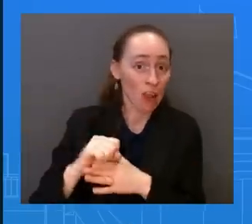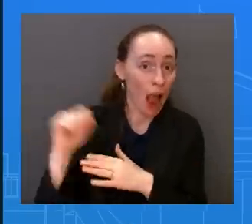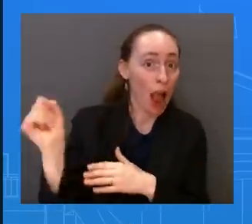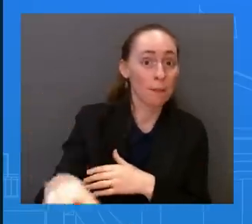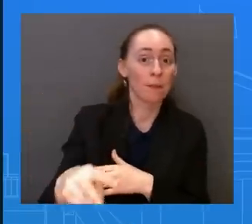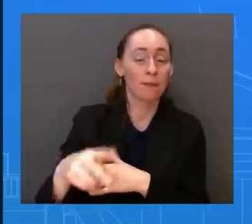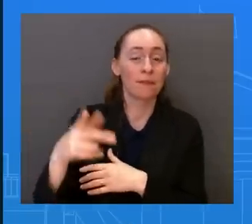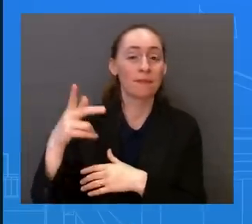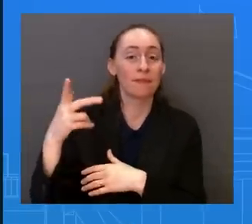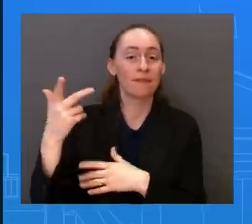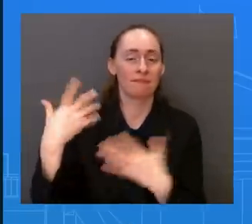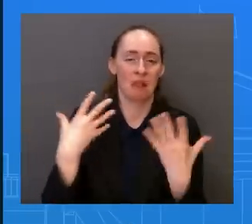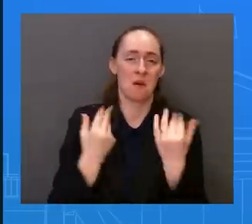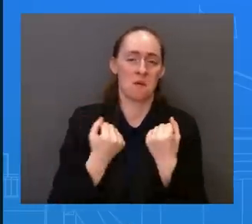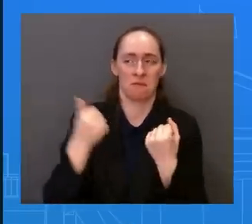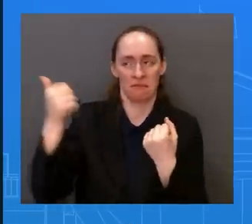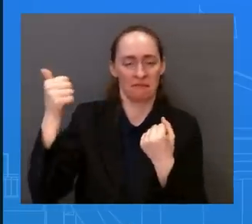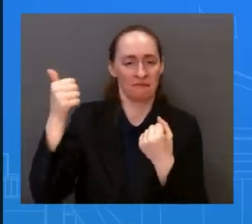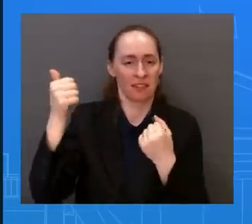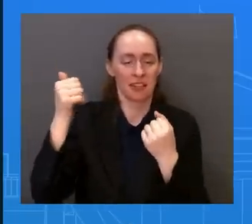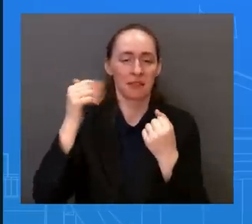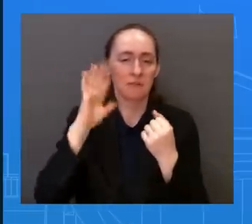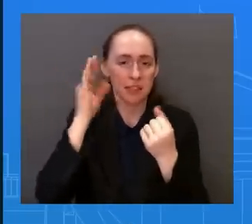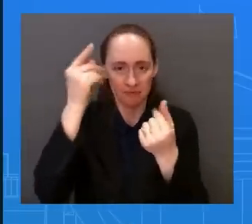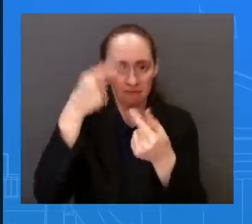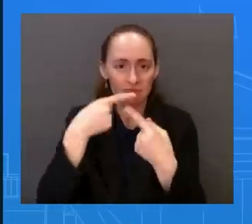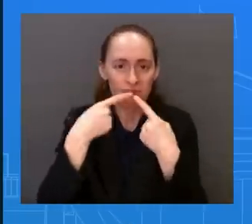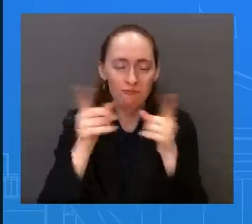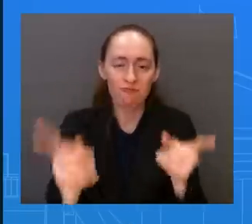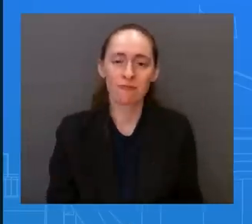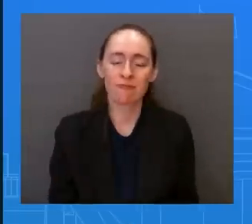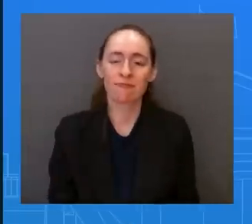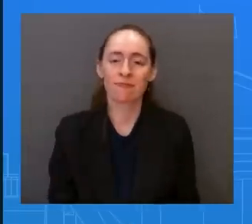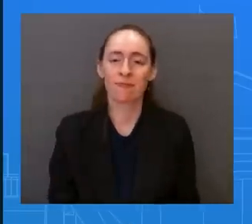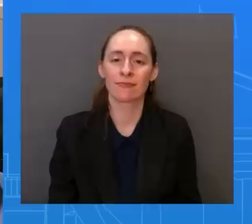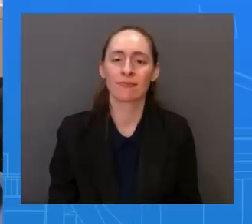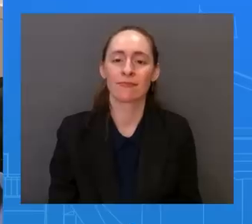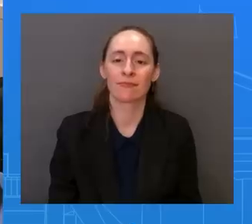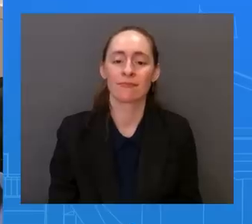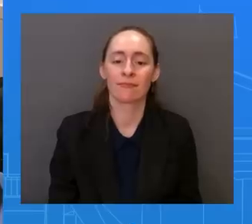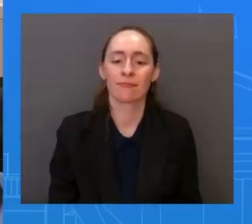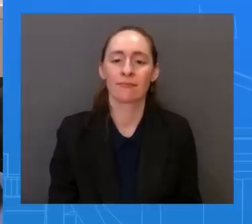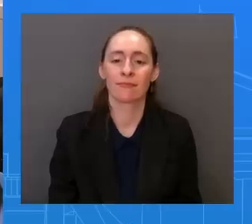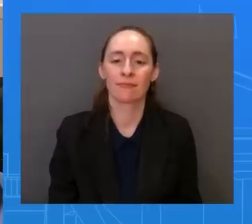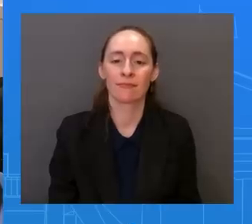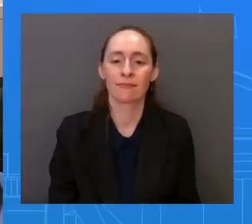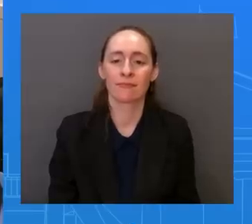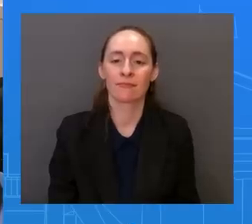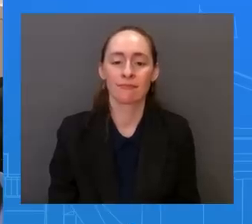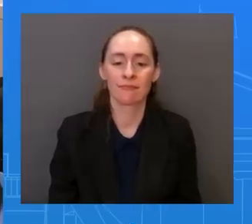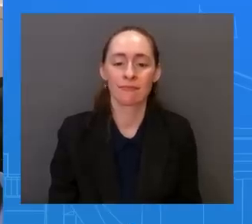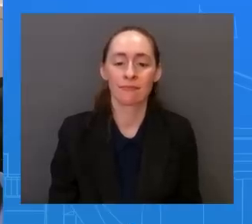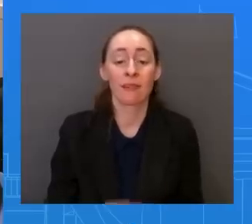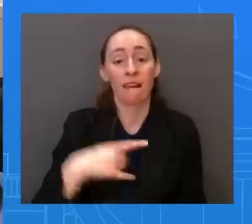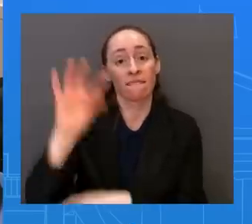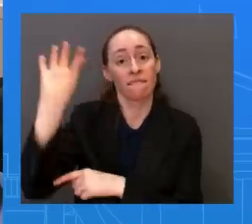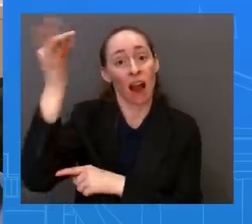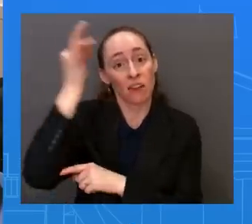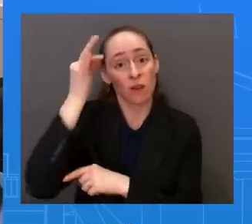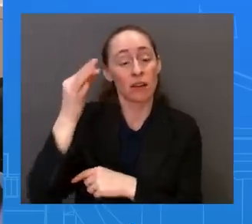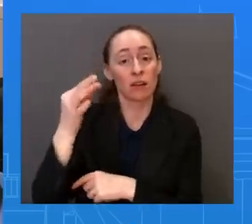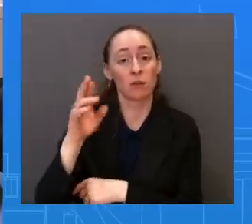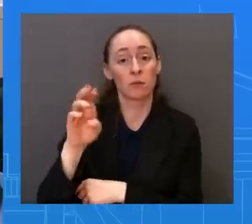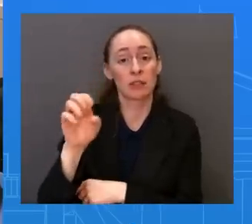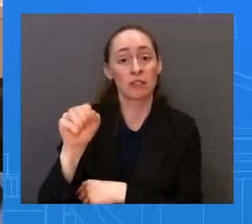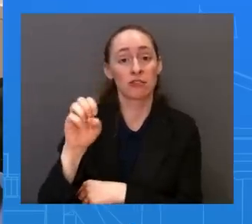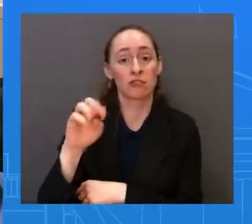him. Thank you, Brian. The Federal Reserve increased rates and signaled more rate hikes. Is the president concerned